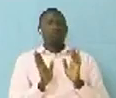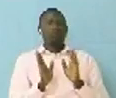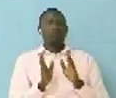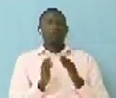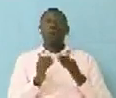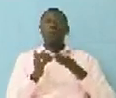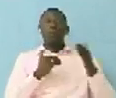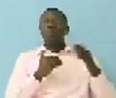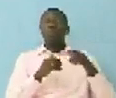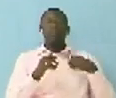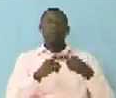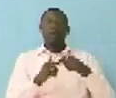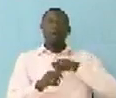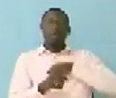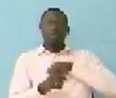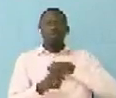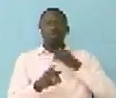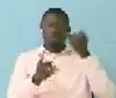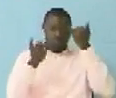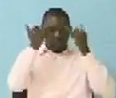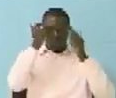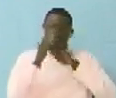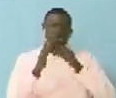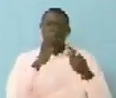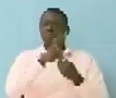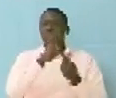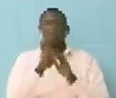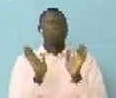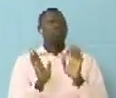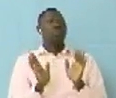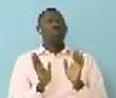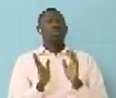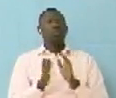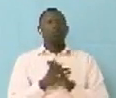Most often my personal opinion does not matter. I